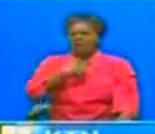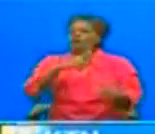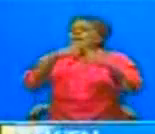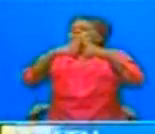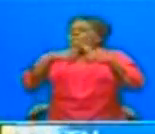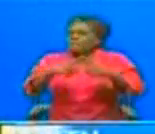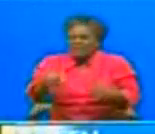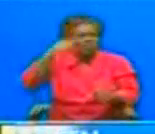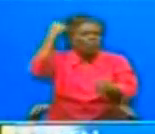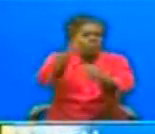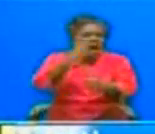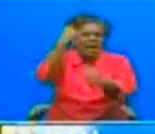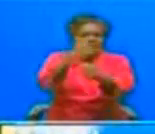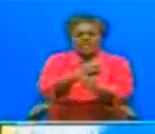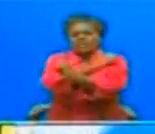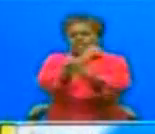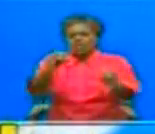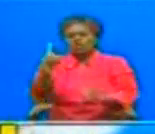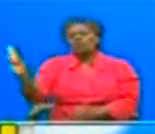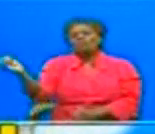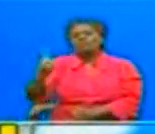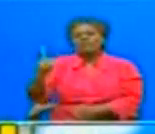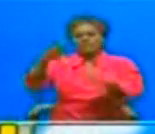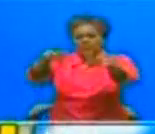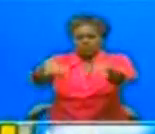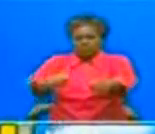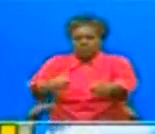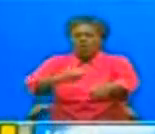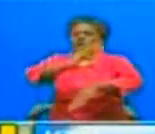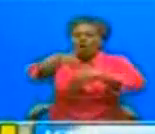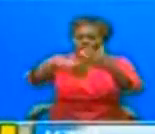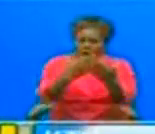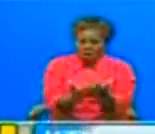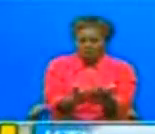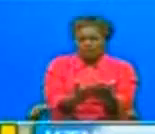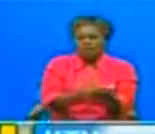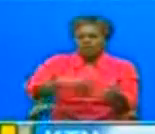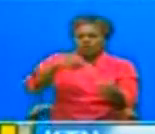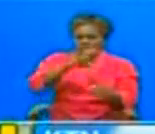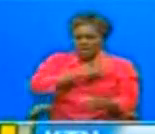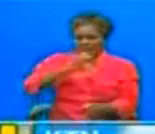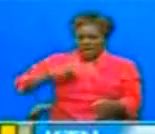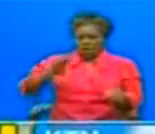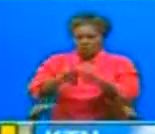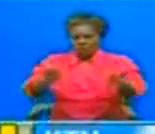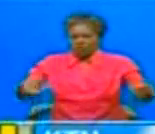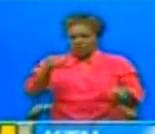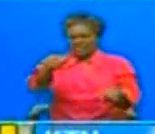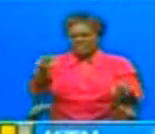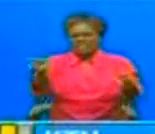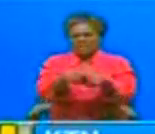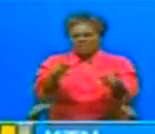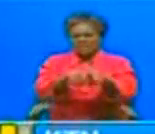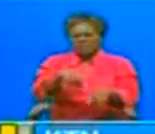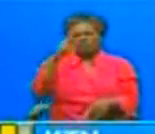totally dysfunctional. The minister has taken every twist and turn to make the National Land Commission look like a